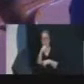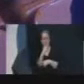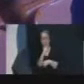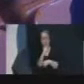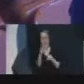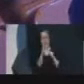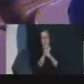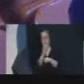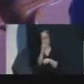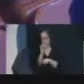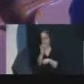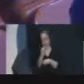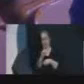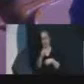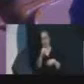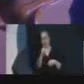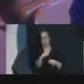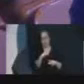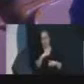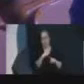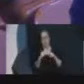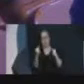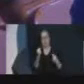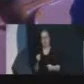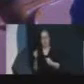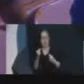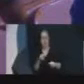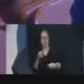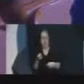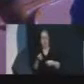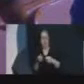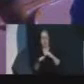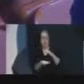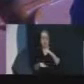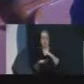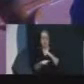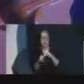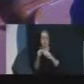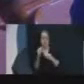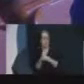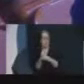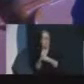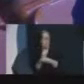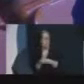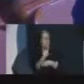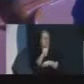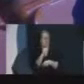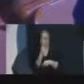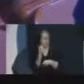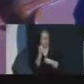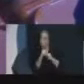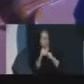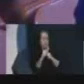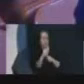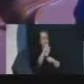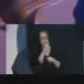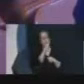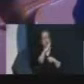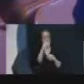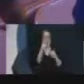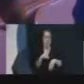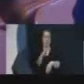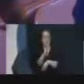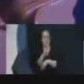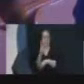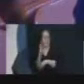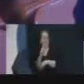value inequalities. Where he struggled was in his basic computational math. He could not remember that 24 divided by 4 was 6, not